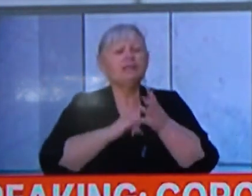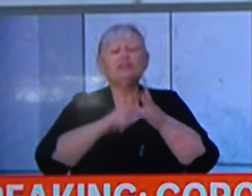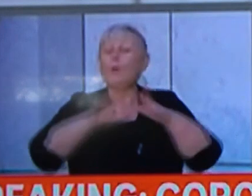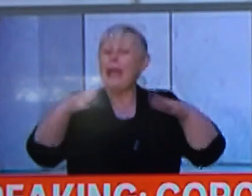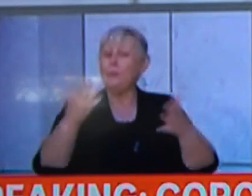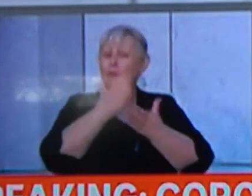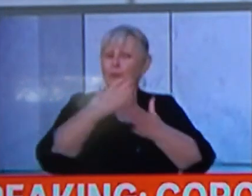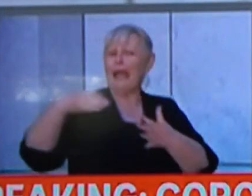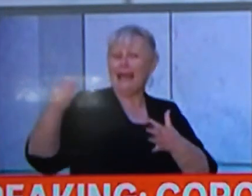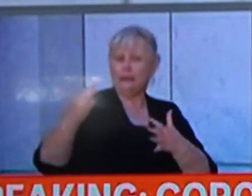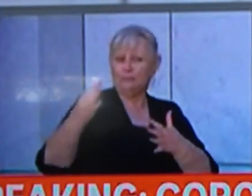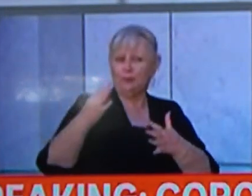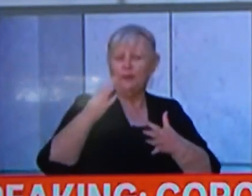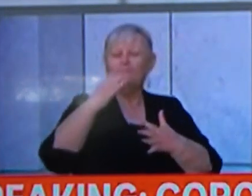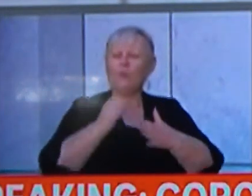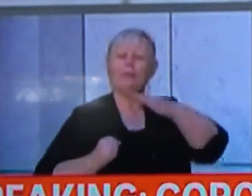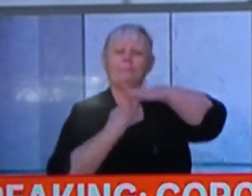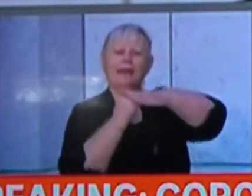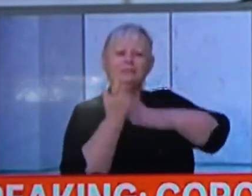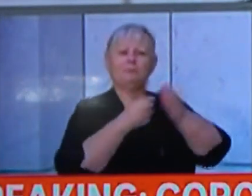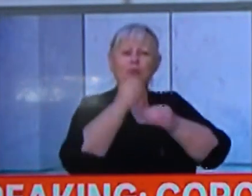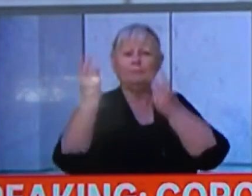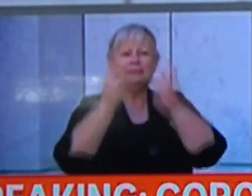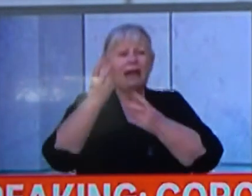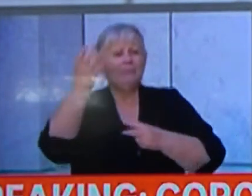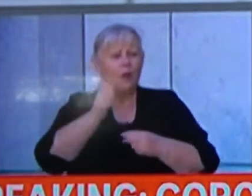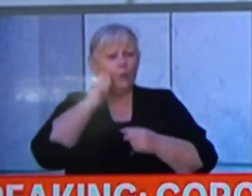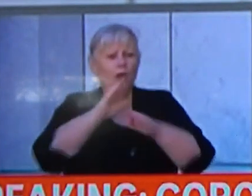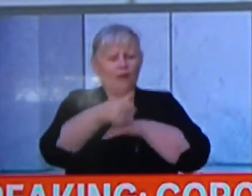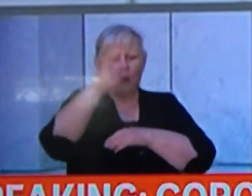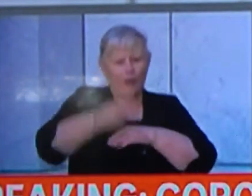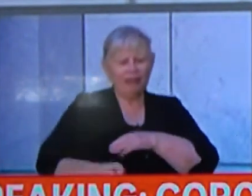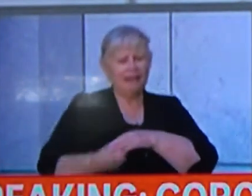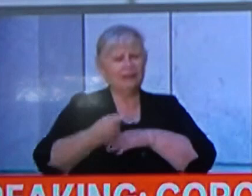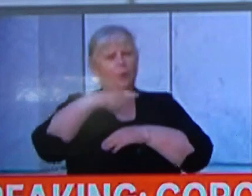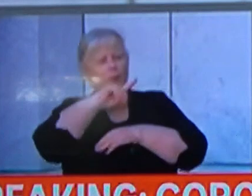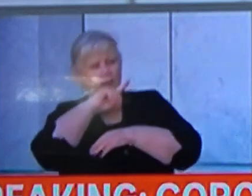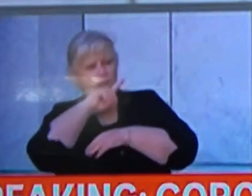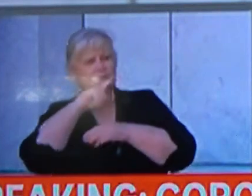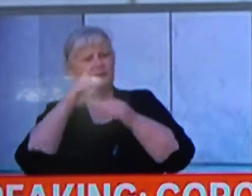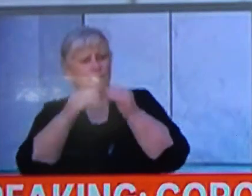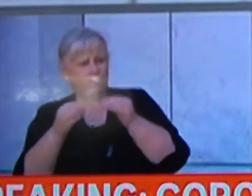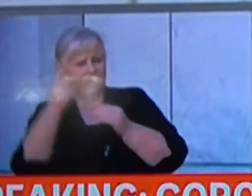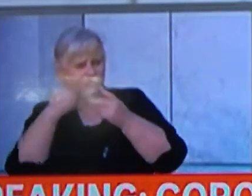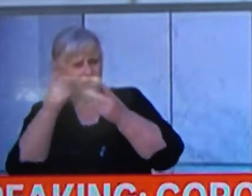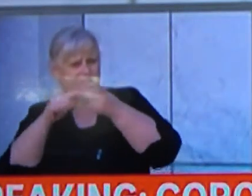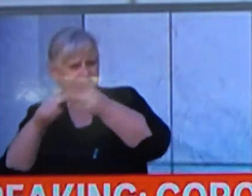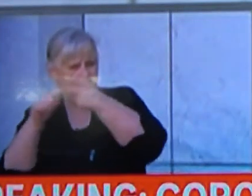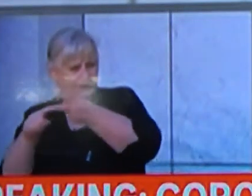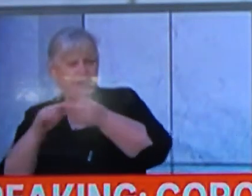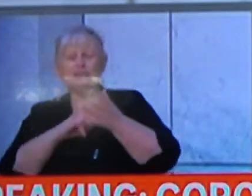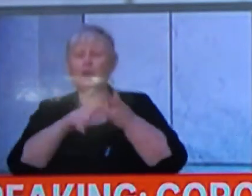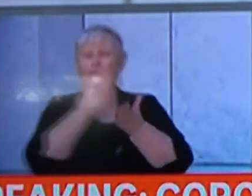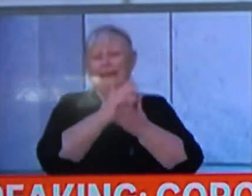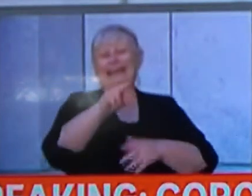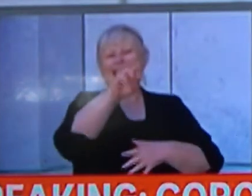anyone eligible for the maximum job seeker payment will now receive more than $1,100 a fortnight, effectively